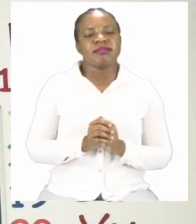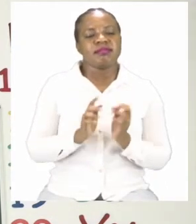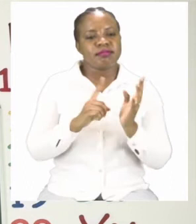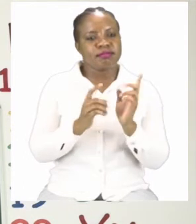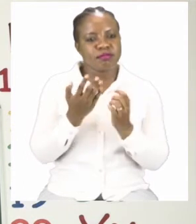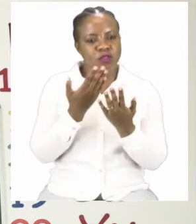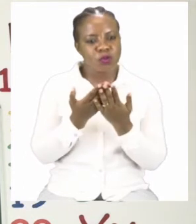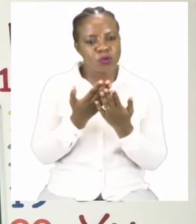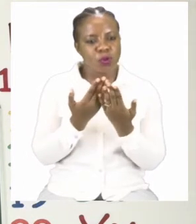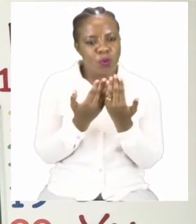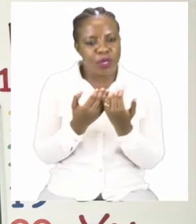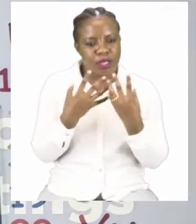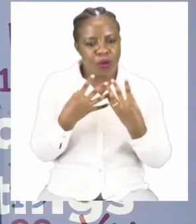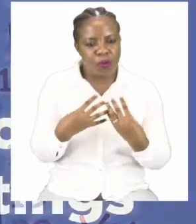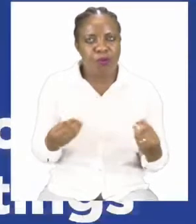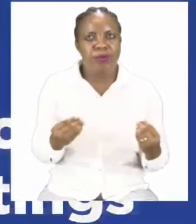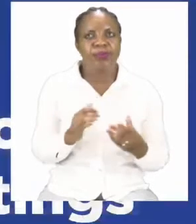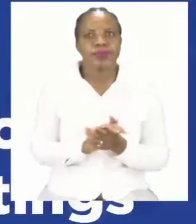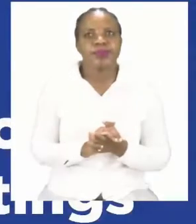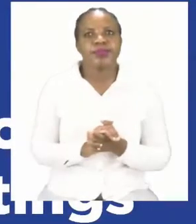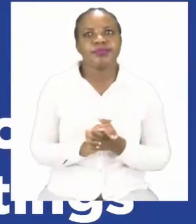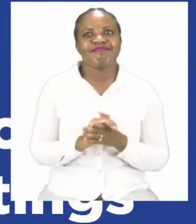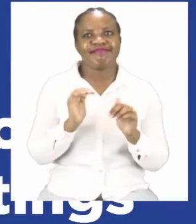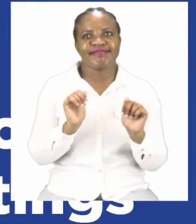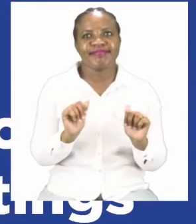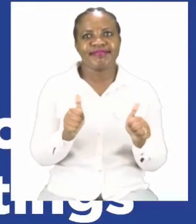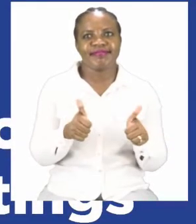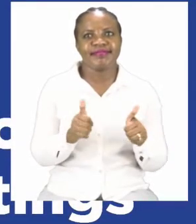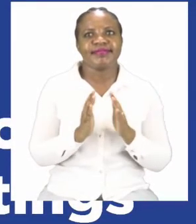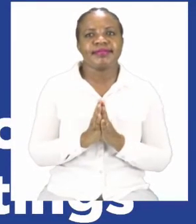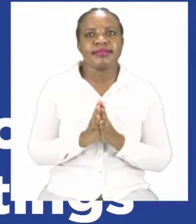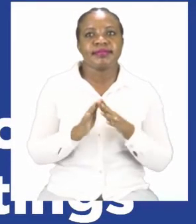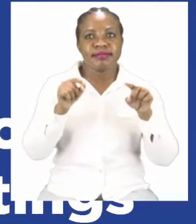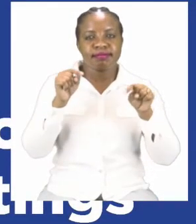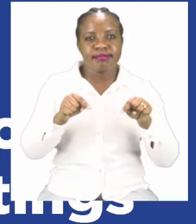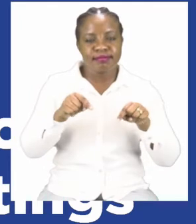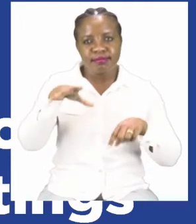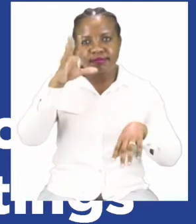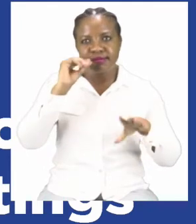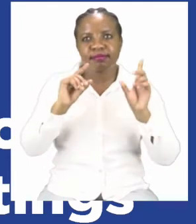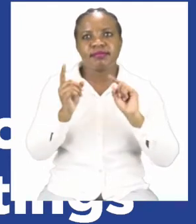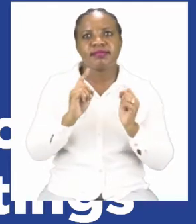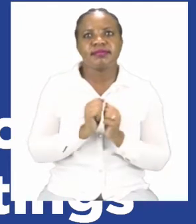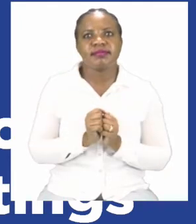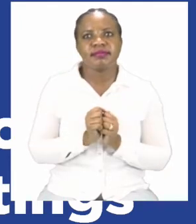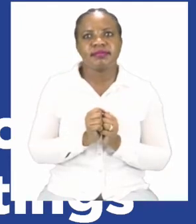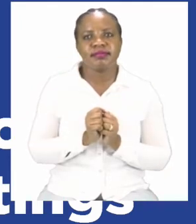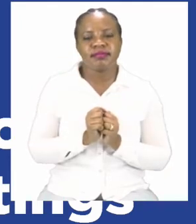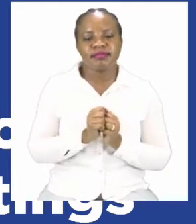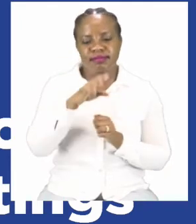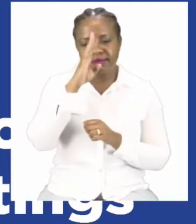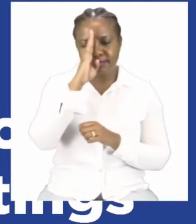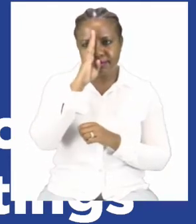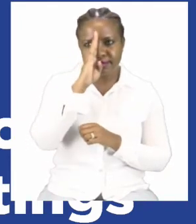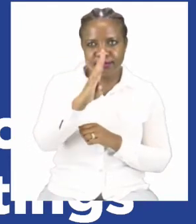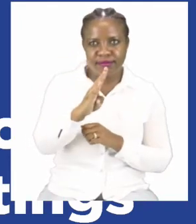you touch anything else. Well done. Today's lesson is all about greetings